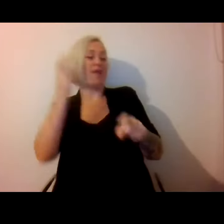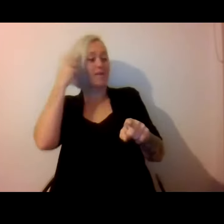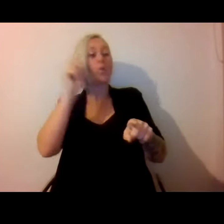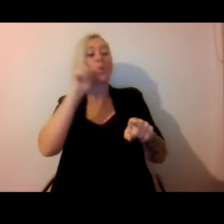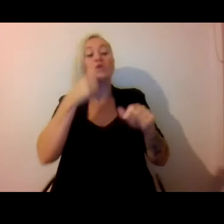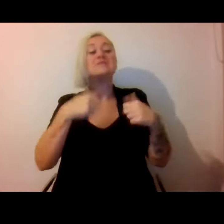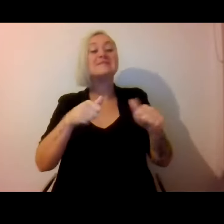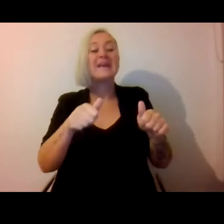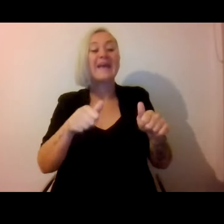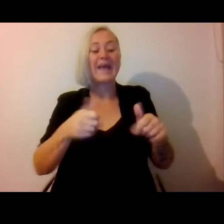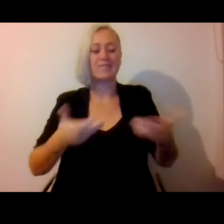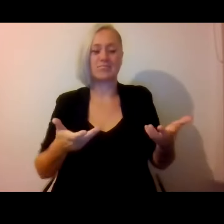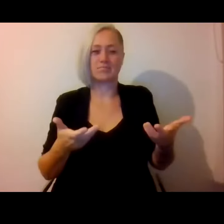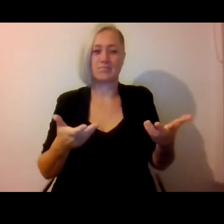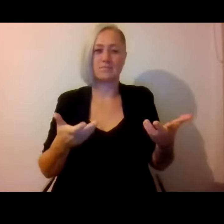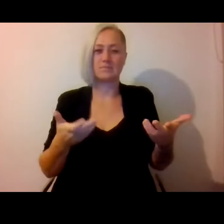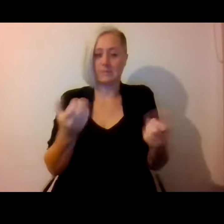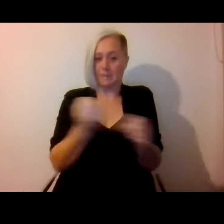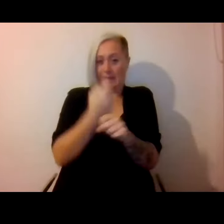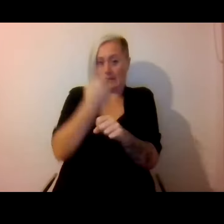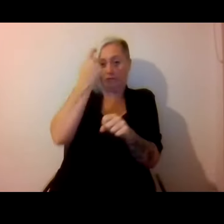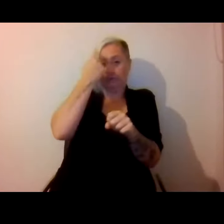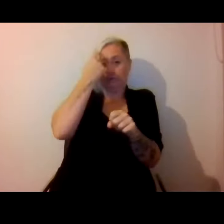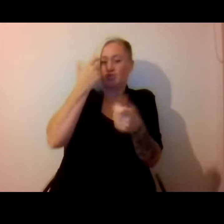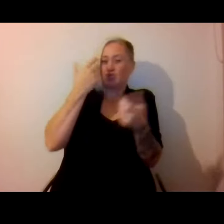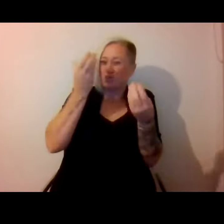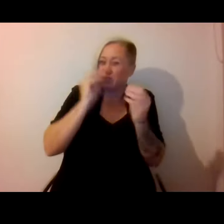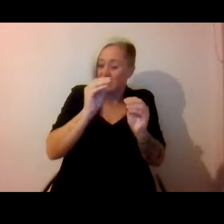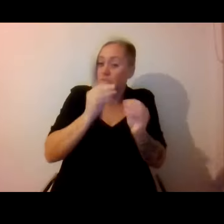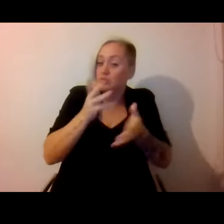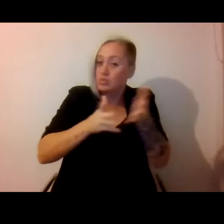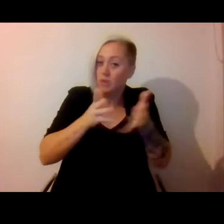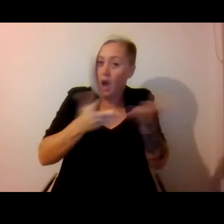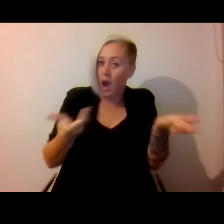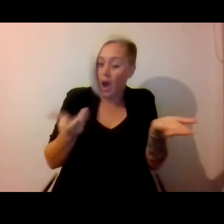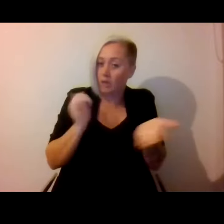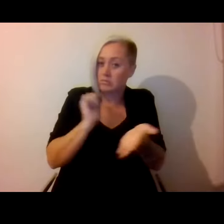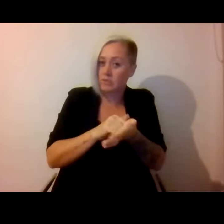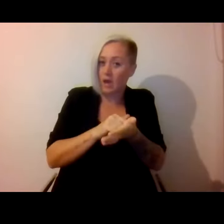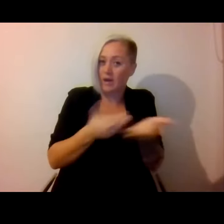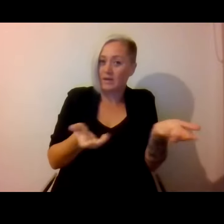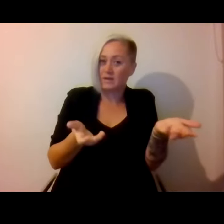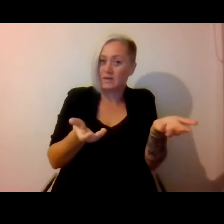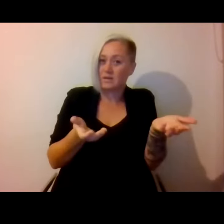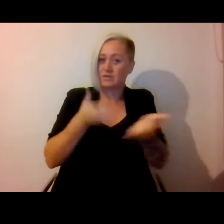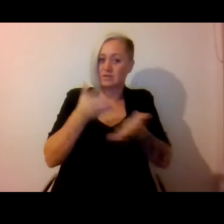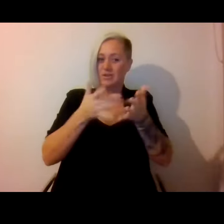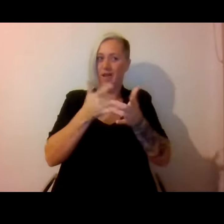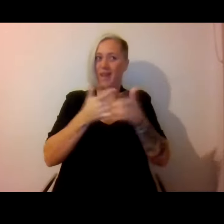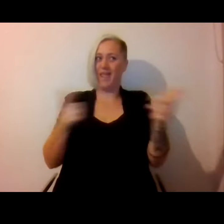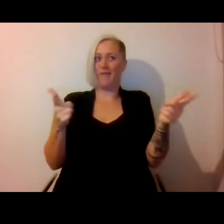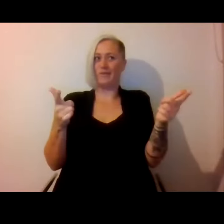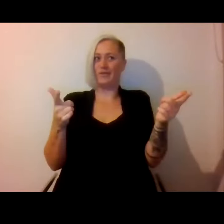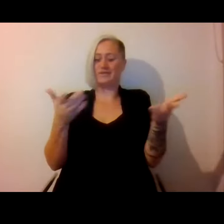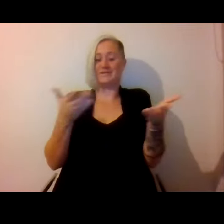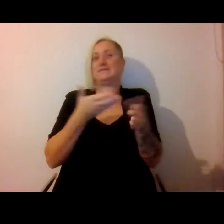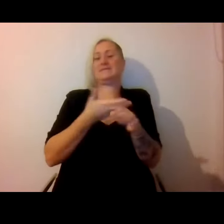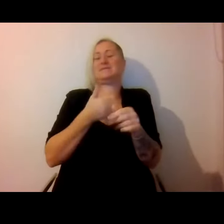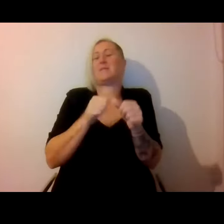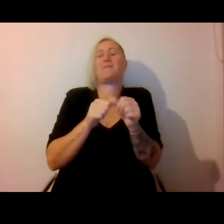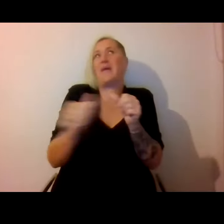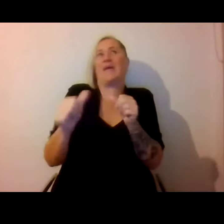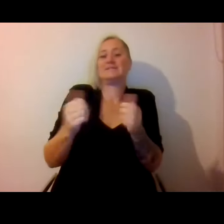it not make sense to teach them to sign? At the very least, sign language is the best safety net